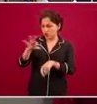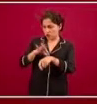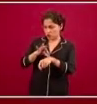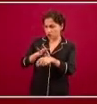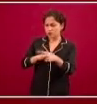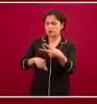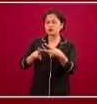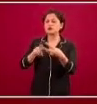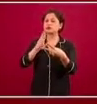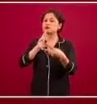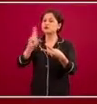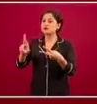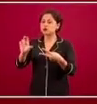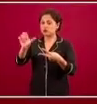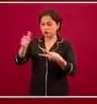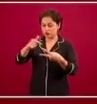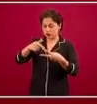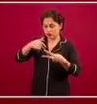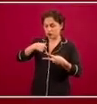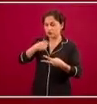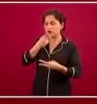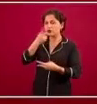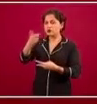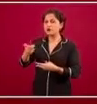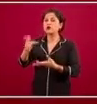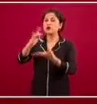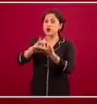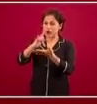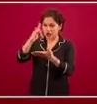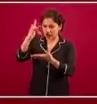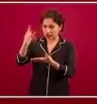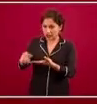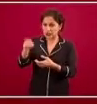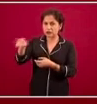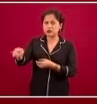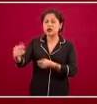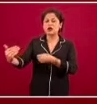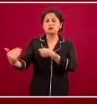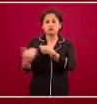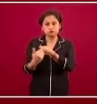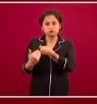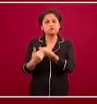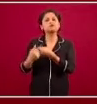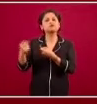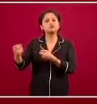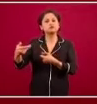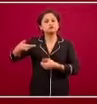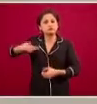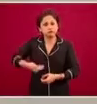have 30 countries. So I don't understand. Thank you very much